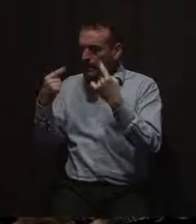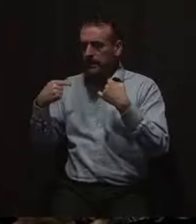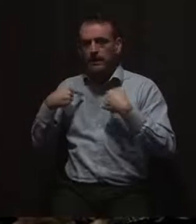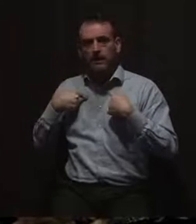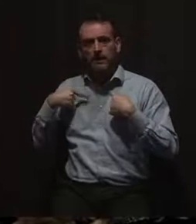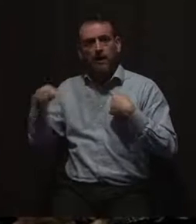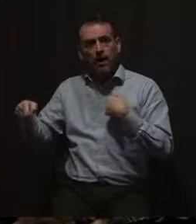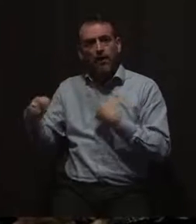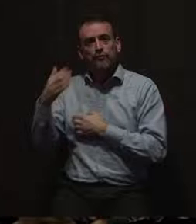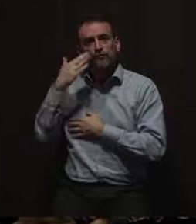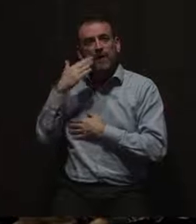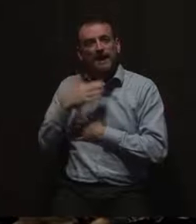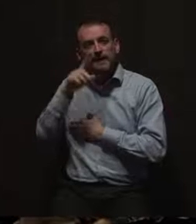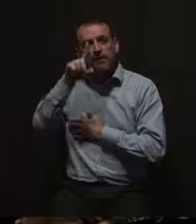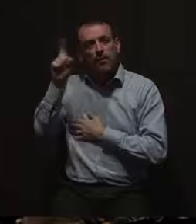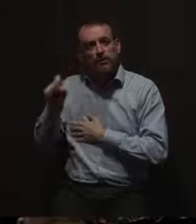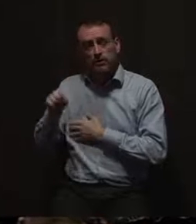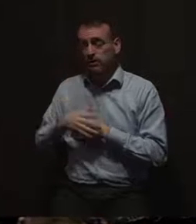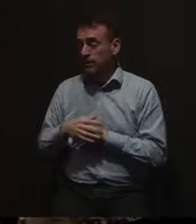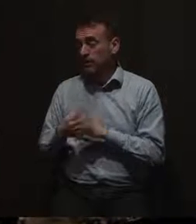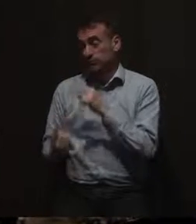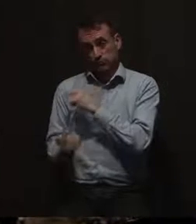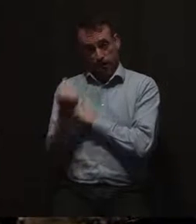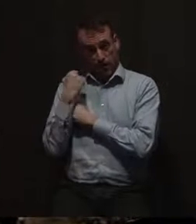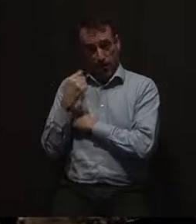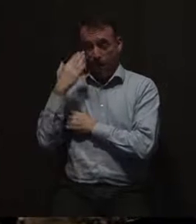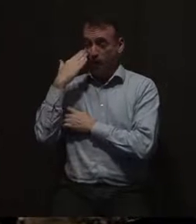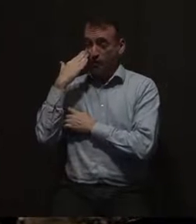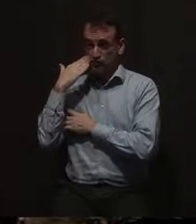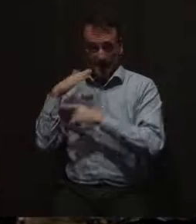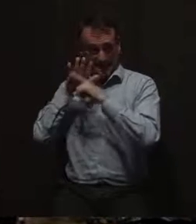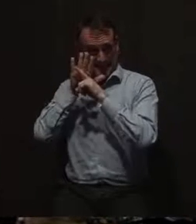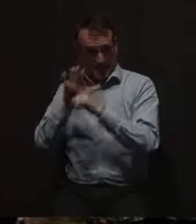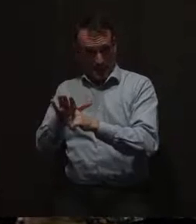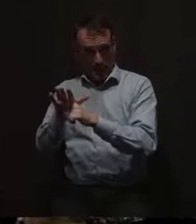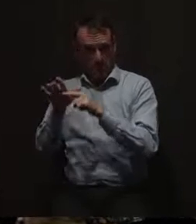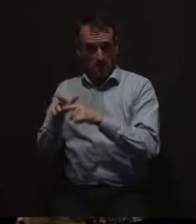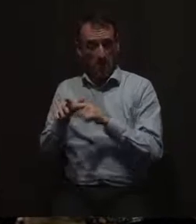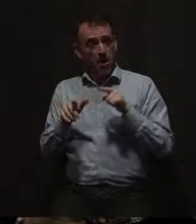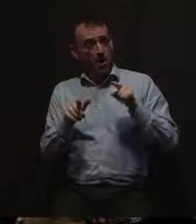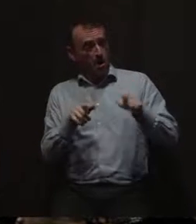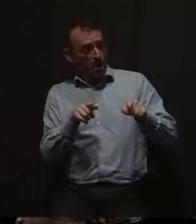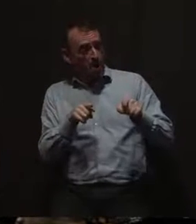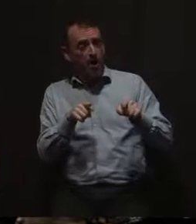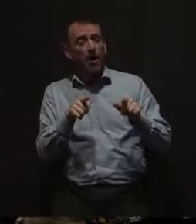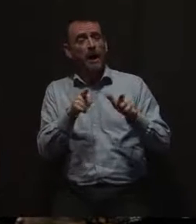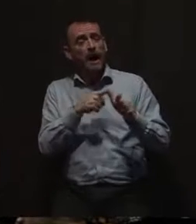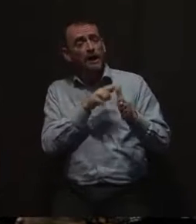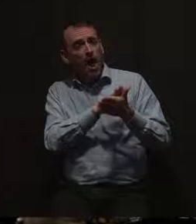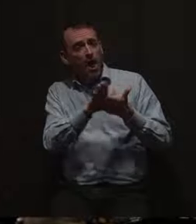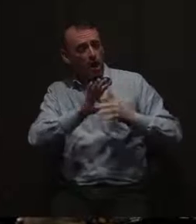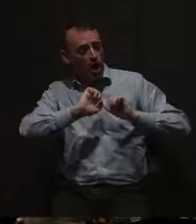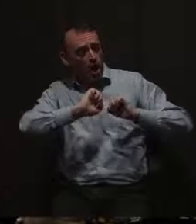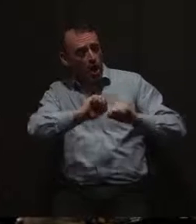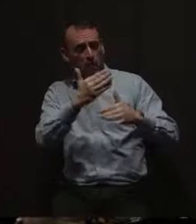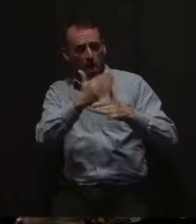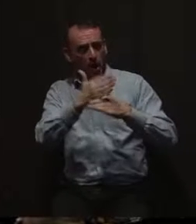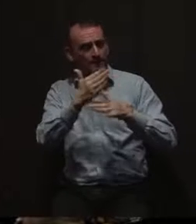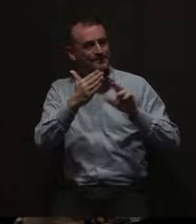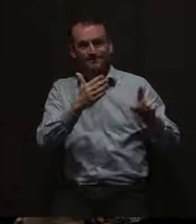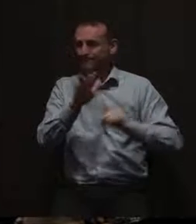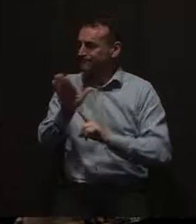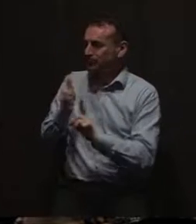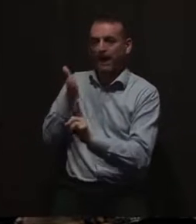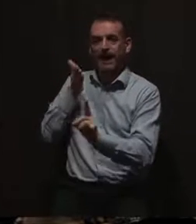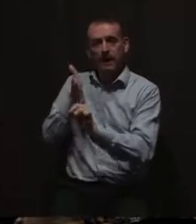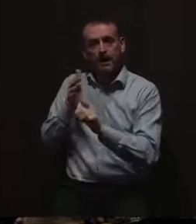because racism was, to put it politely, the blind spot in Hannah Arendt's work. And only 3 years earlier, she'd spoken